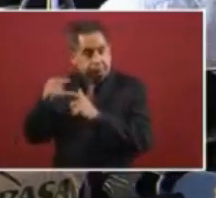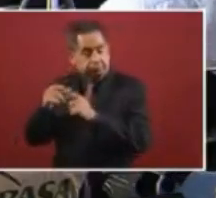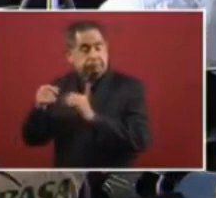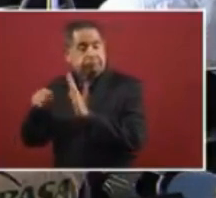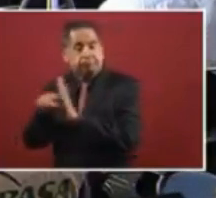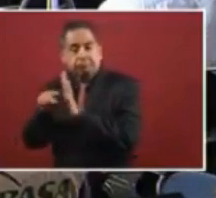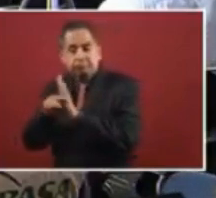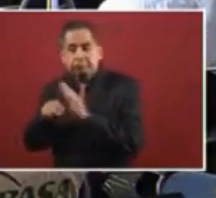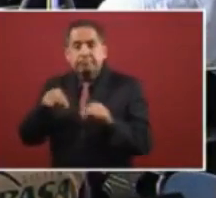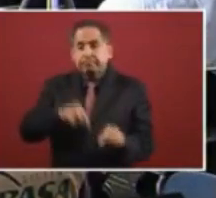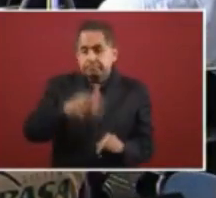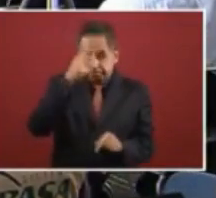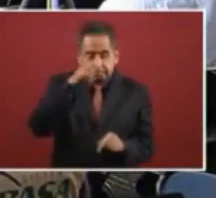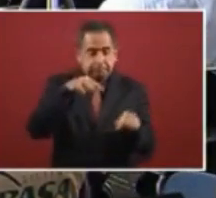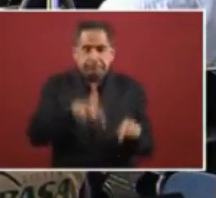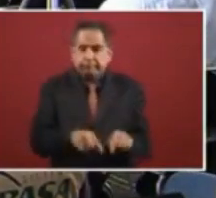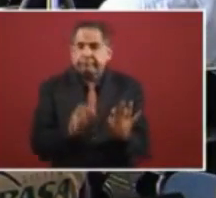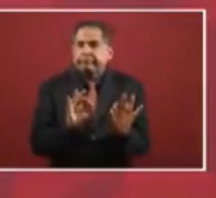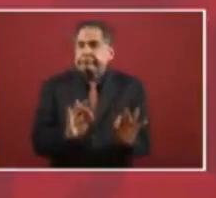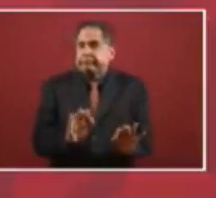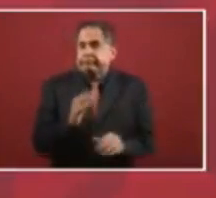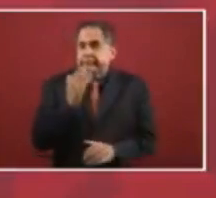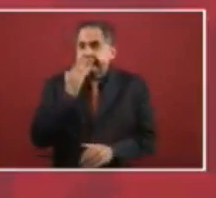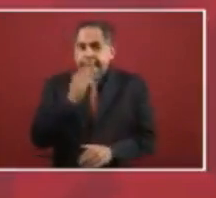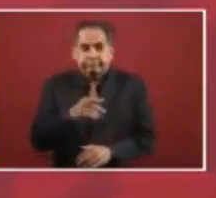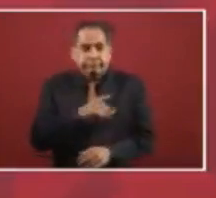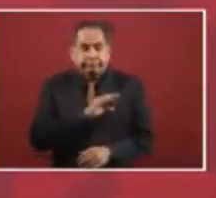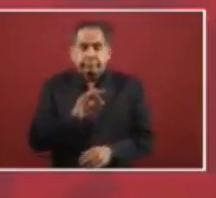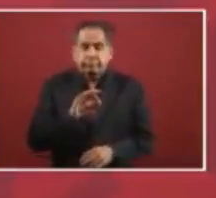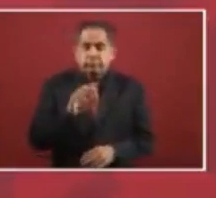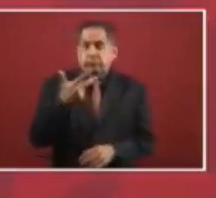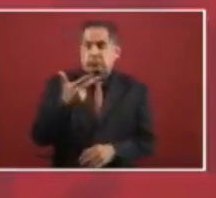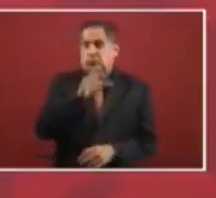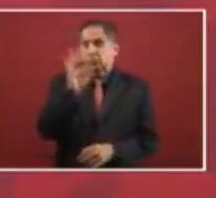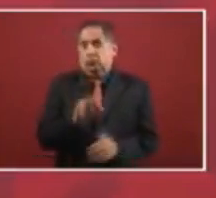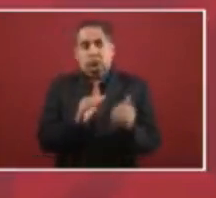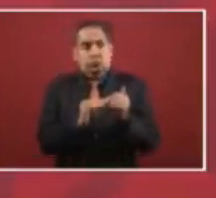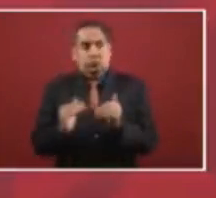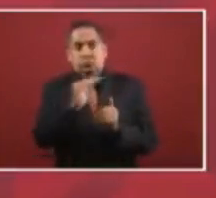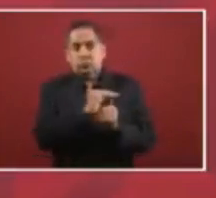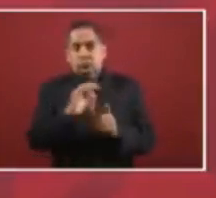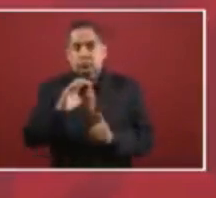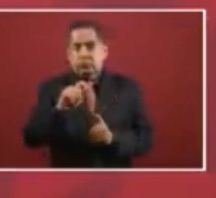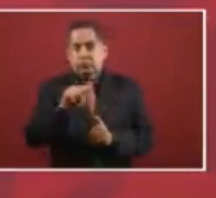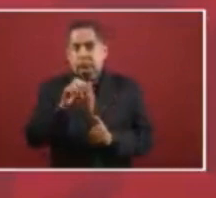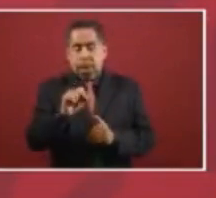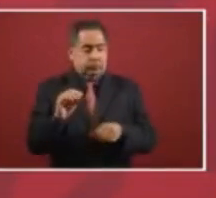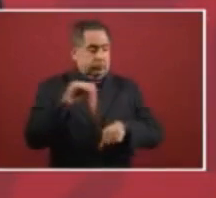and whenever things get expensive, but Mexico is a paradise where you can have